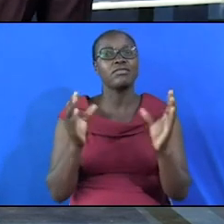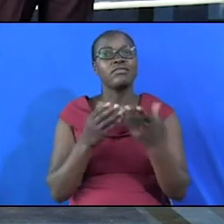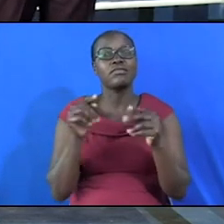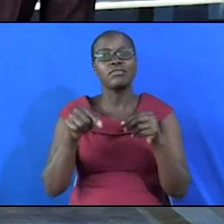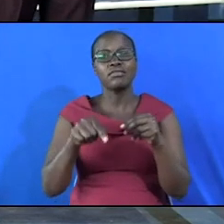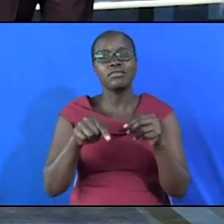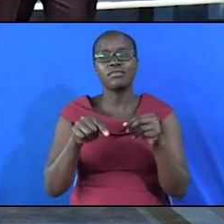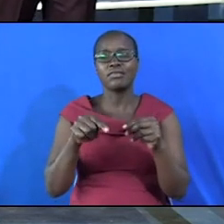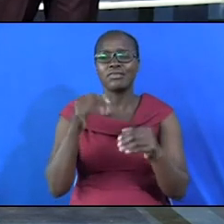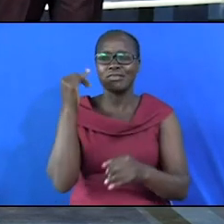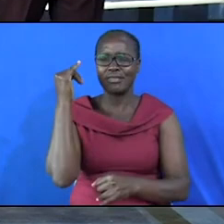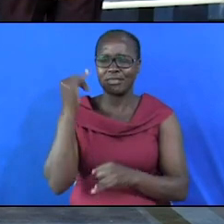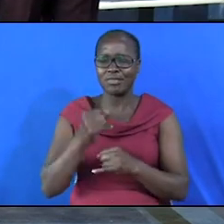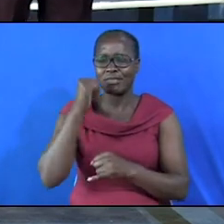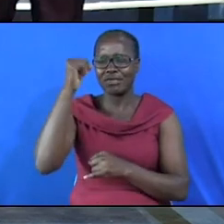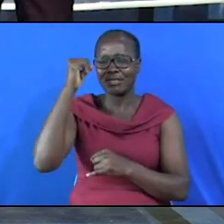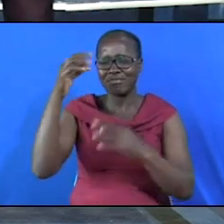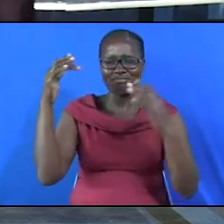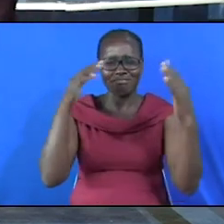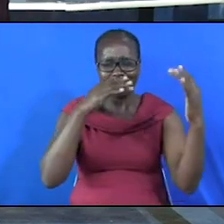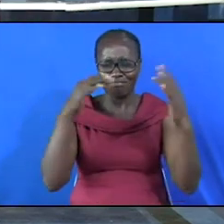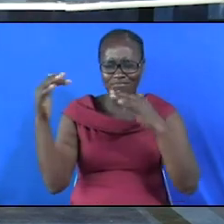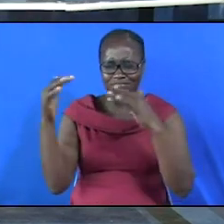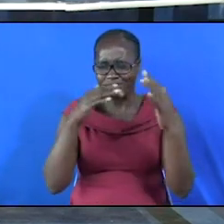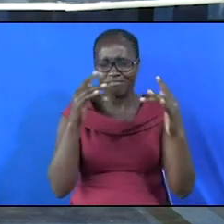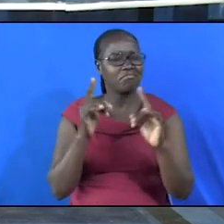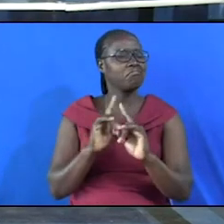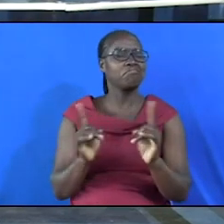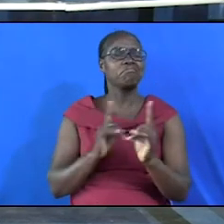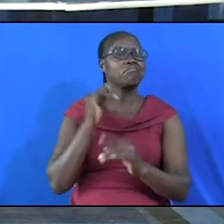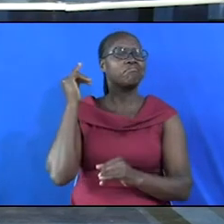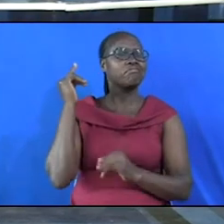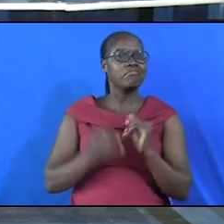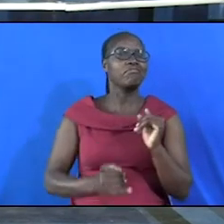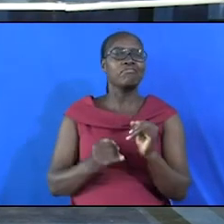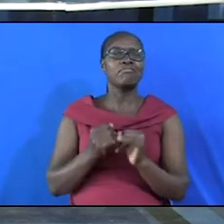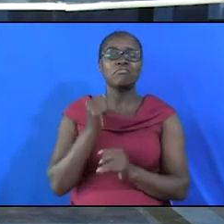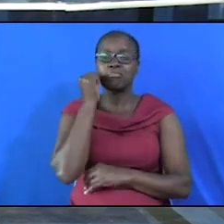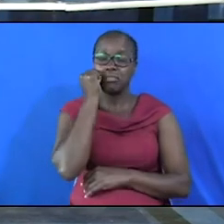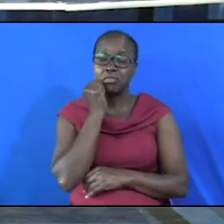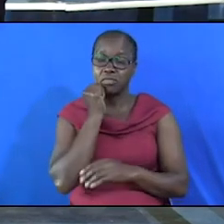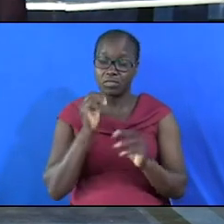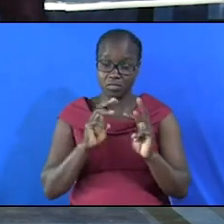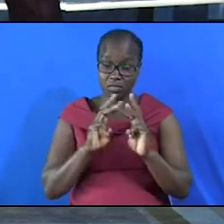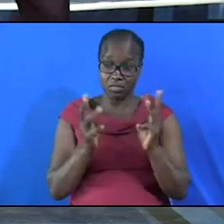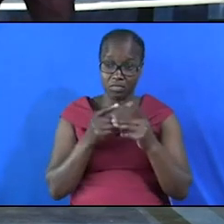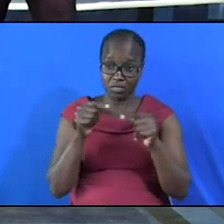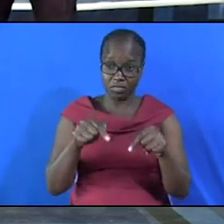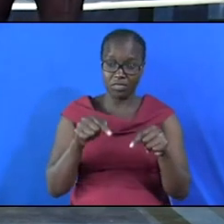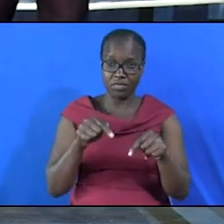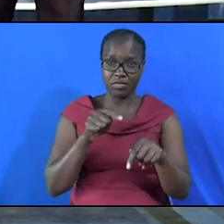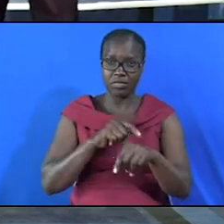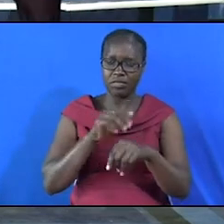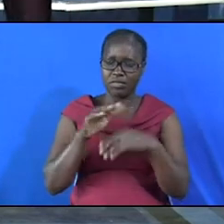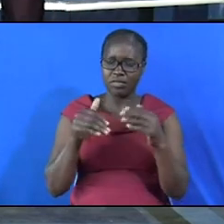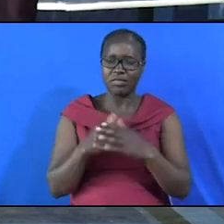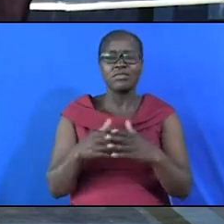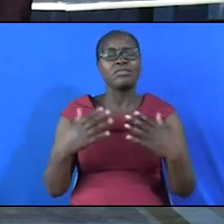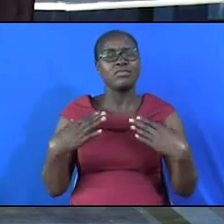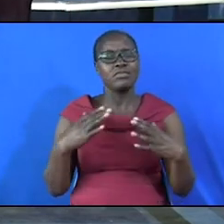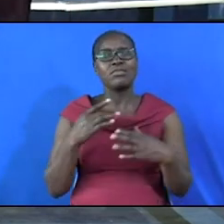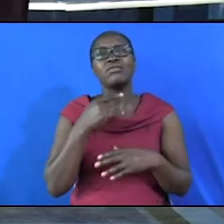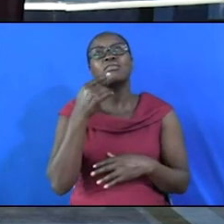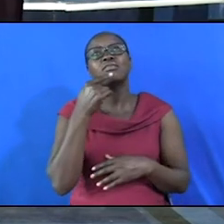will mark the end of political parties. That will mark the end of sorrow of this world. That when everyone will say,